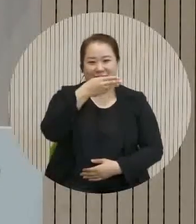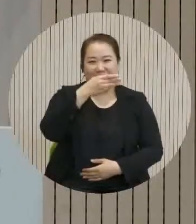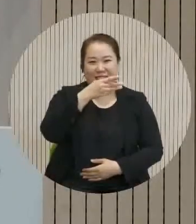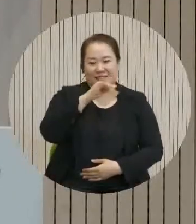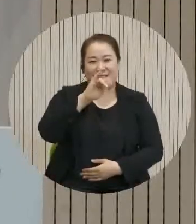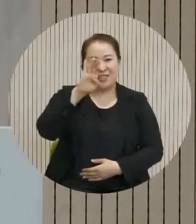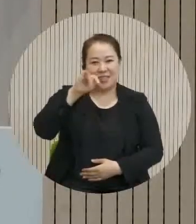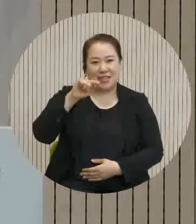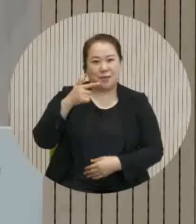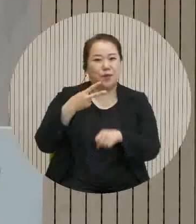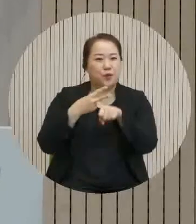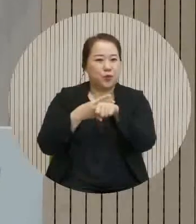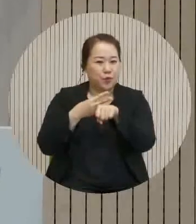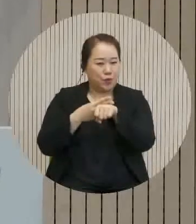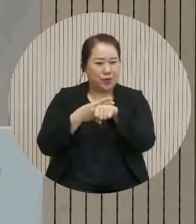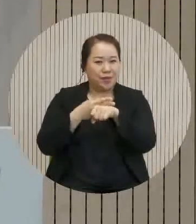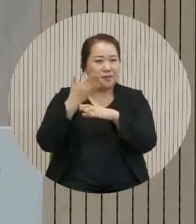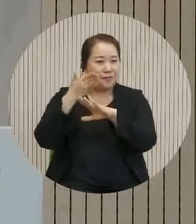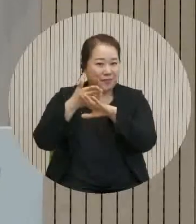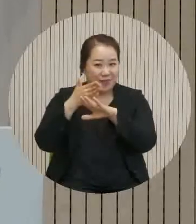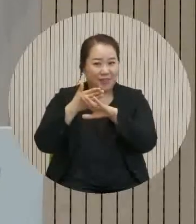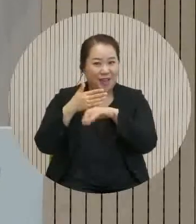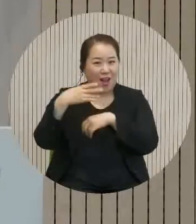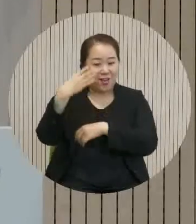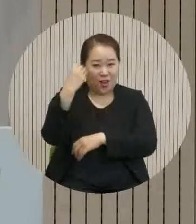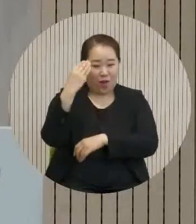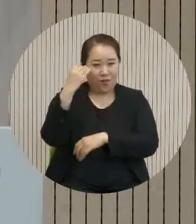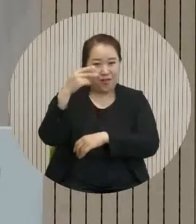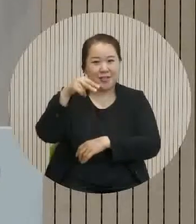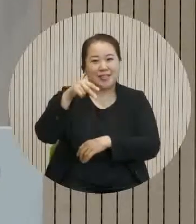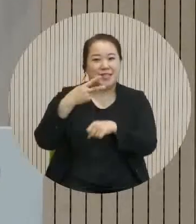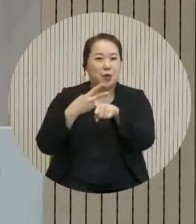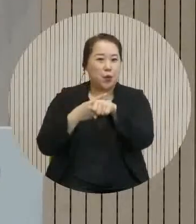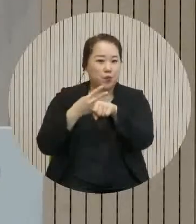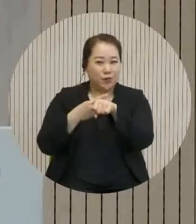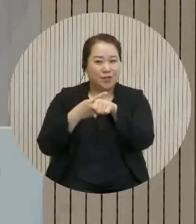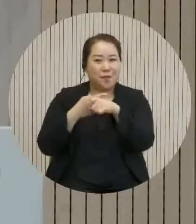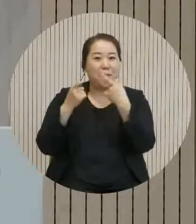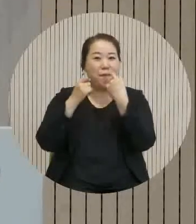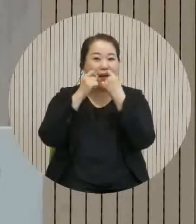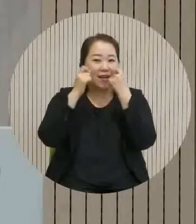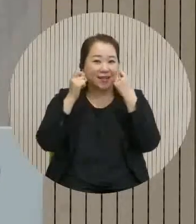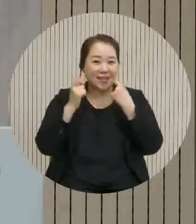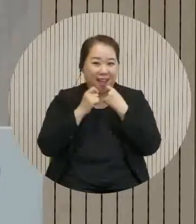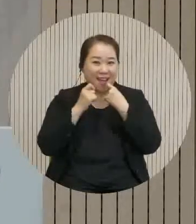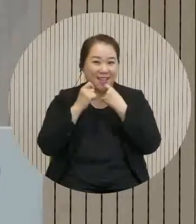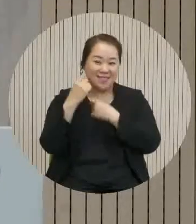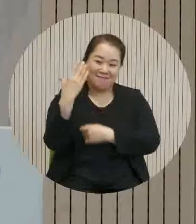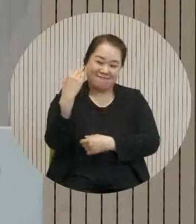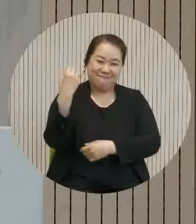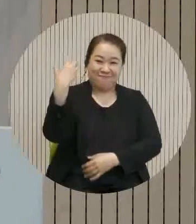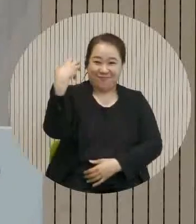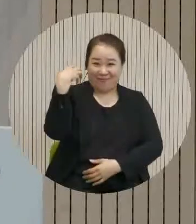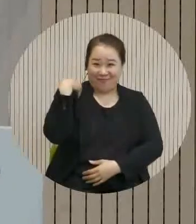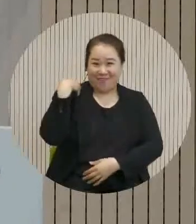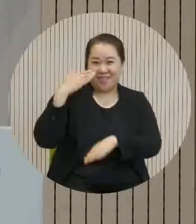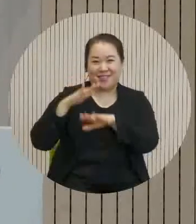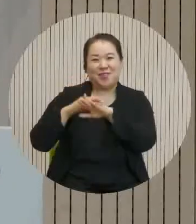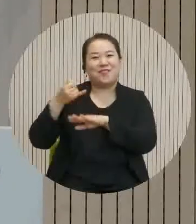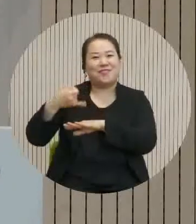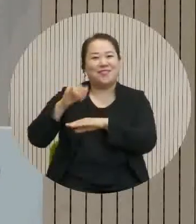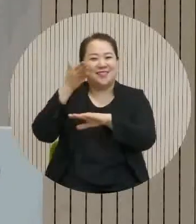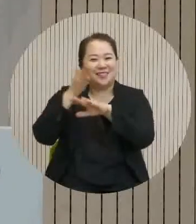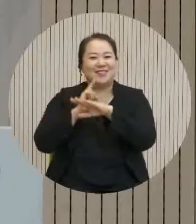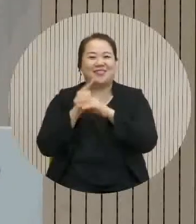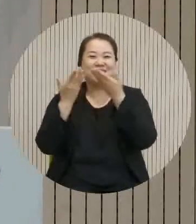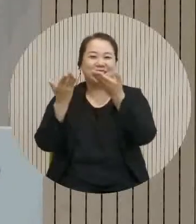Thank you for your presentation, Professor Stephen Crescent. Also, I would like to thank your daughter, aka the engineer, for helping him to